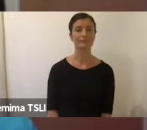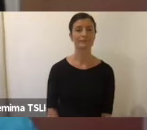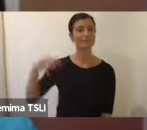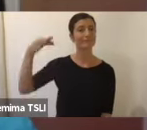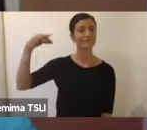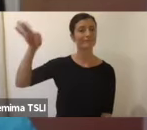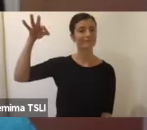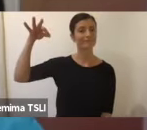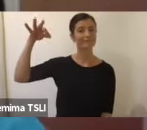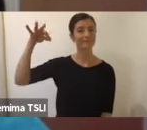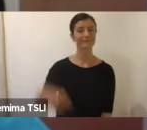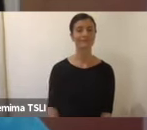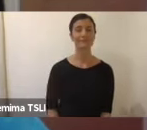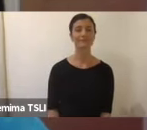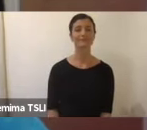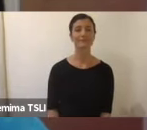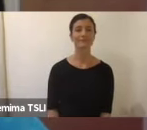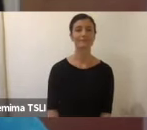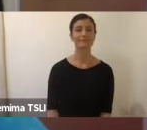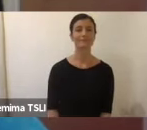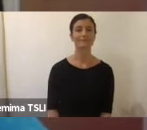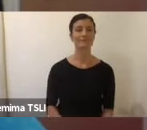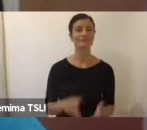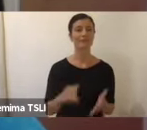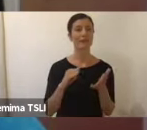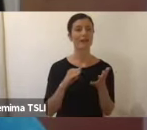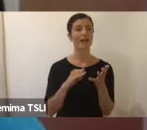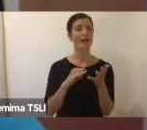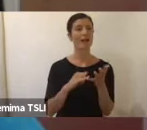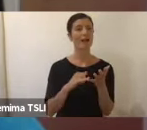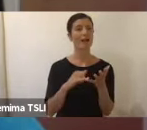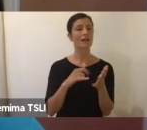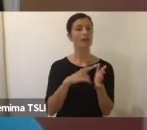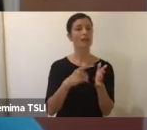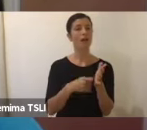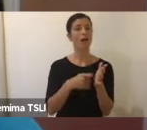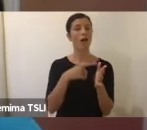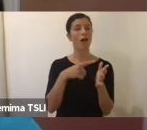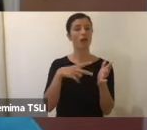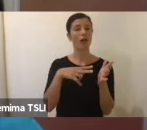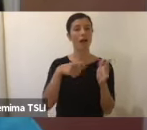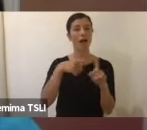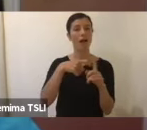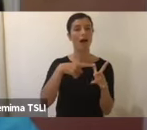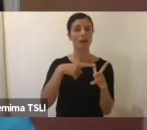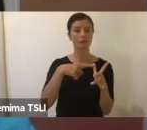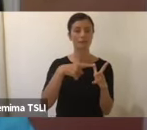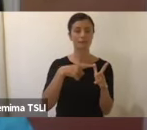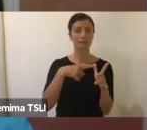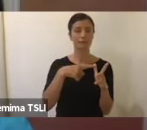thank you saraka why do we need to be courageous to have this conversation